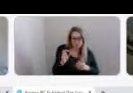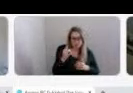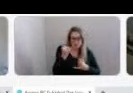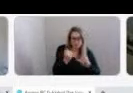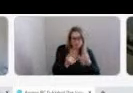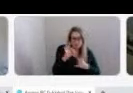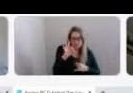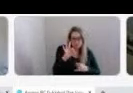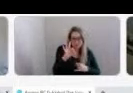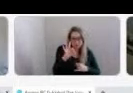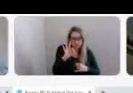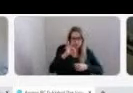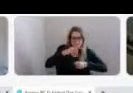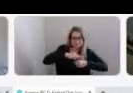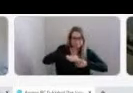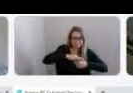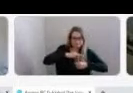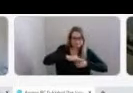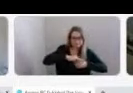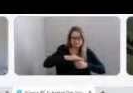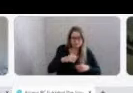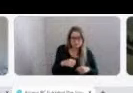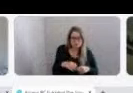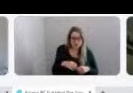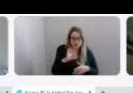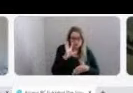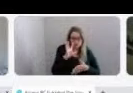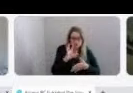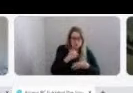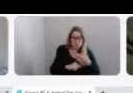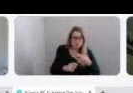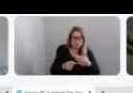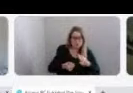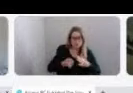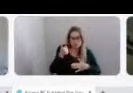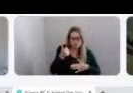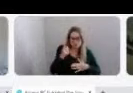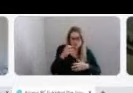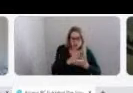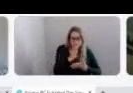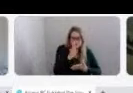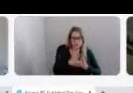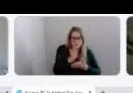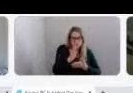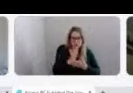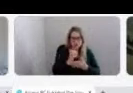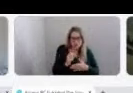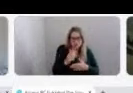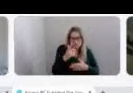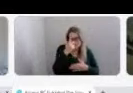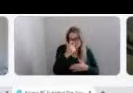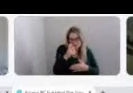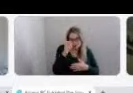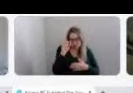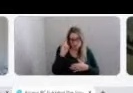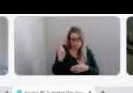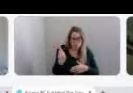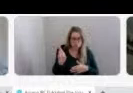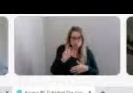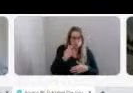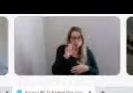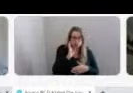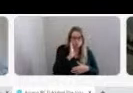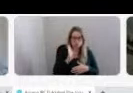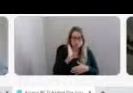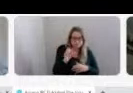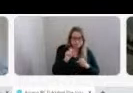elections it also takes away my right to representation in congress because a republican who's sure to win would have